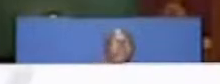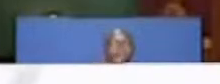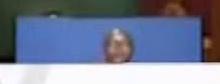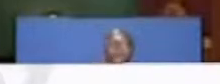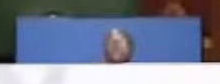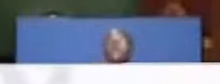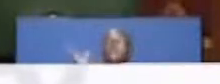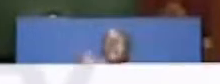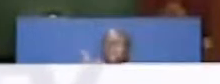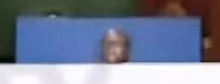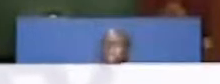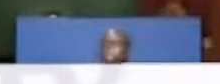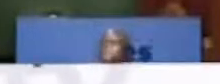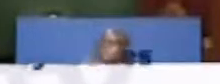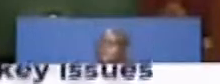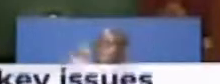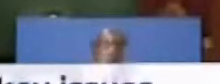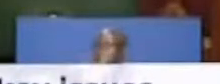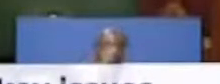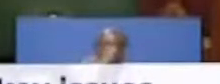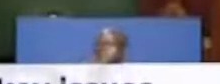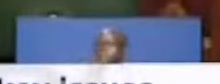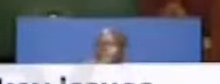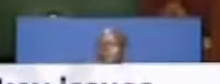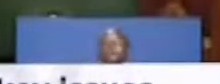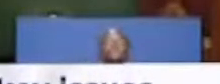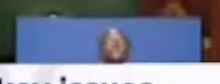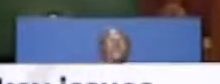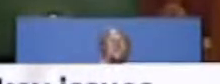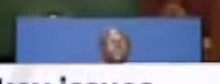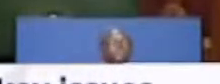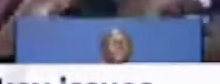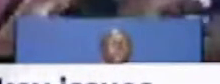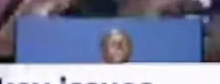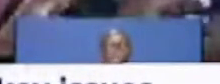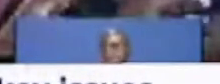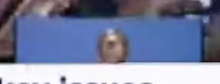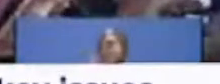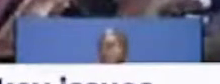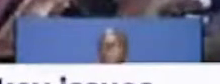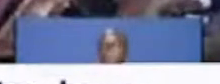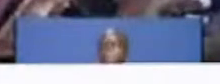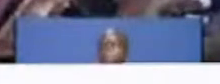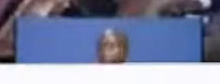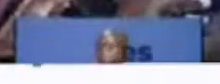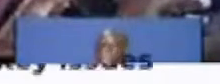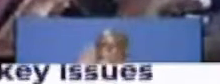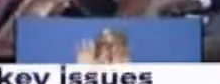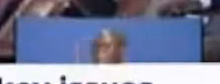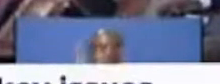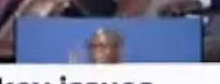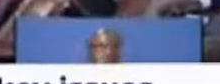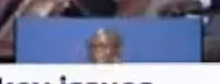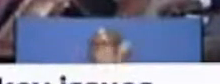an additional 2.1 million residents. This is critical because the poverty of dignity is